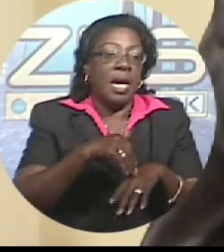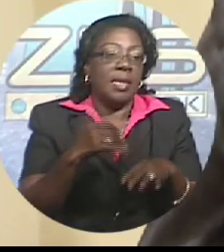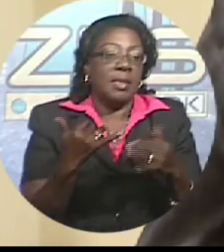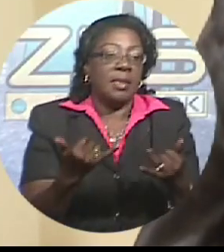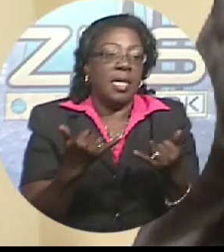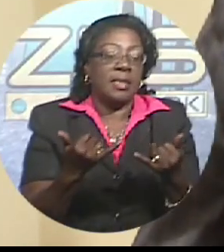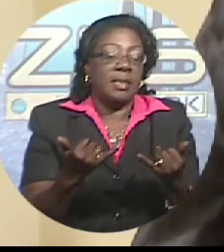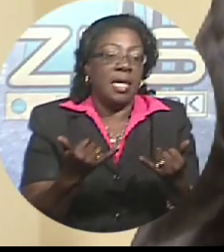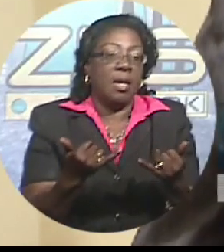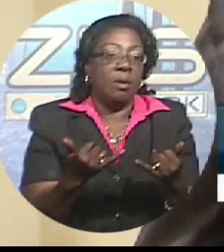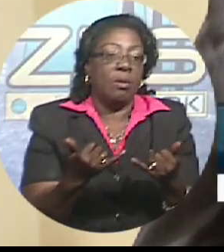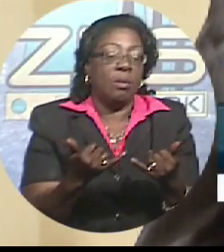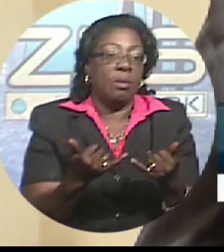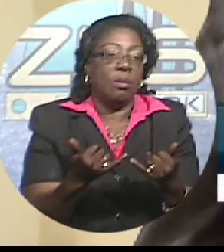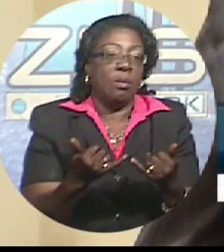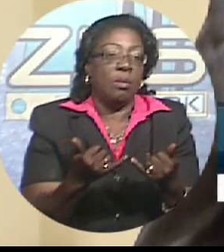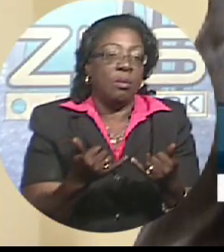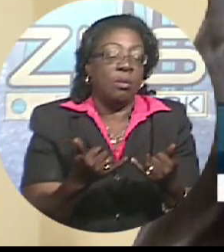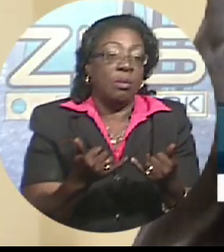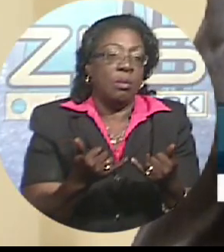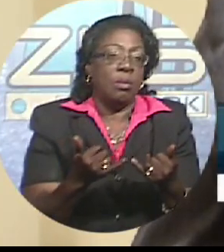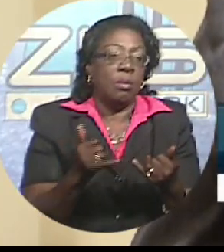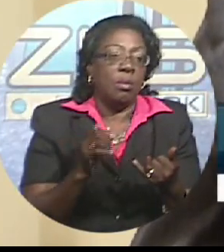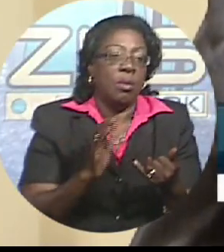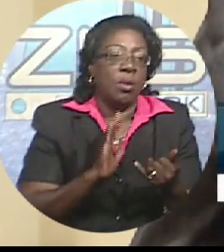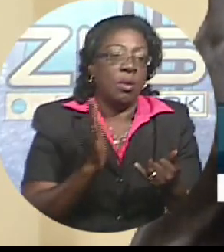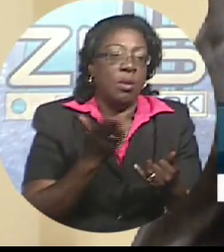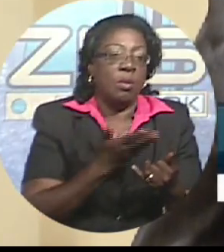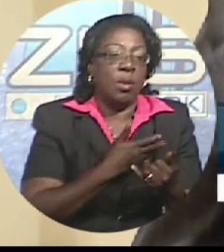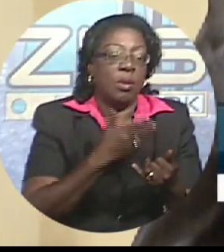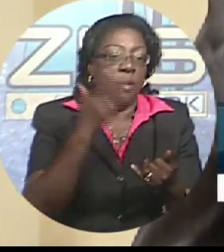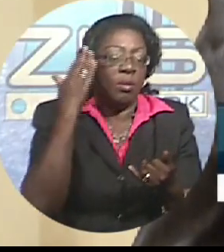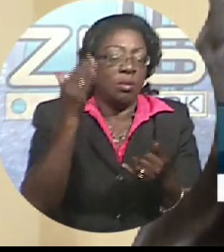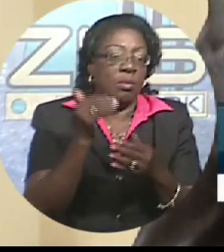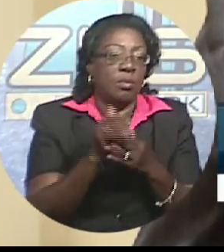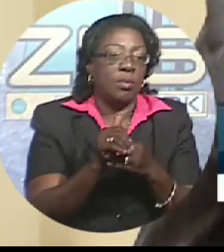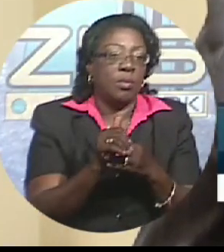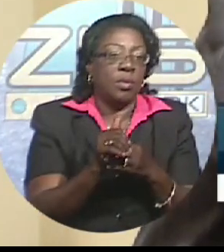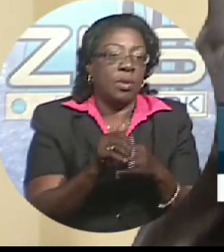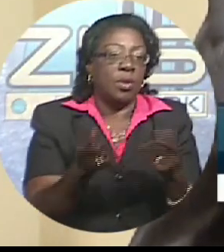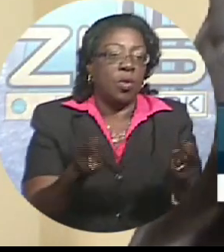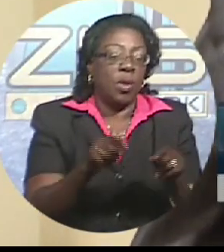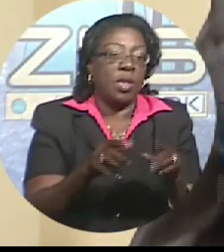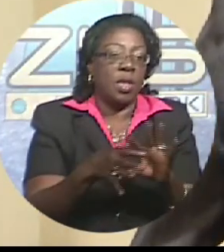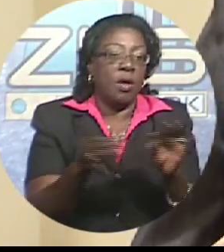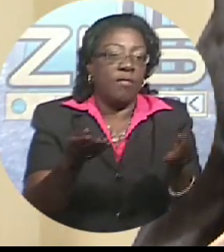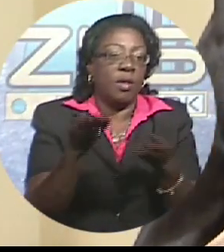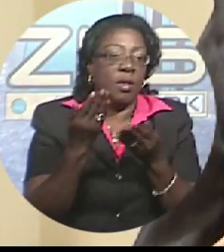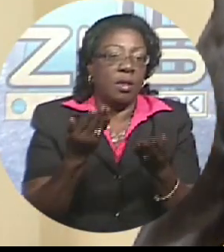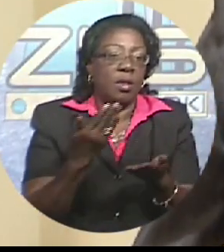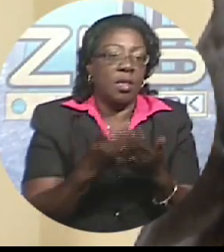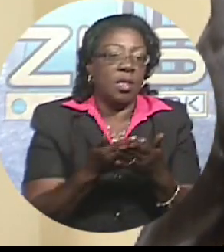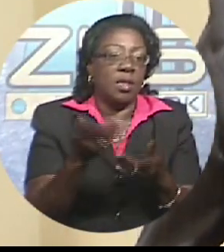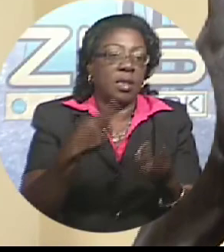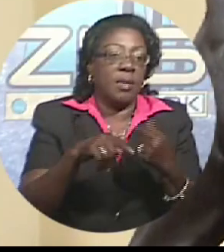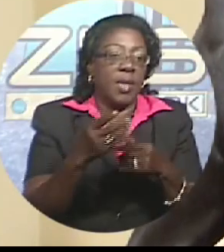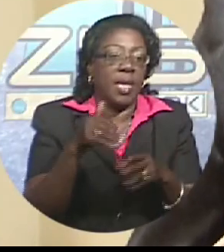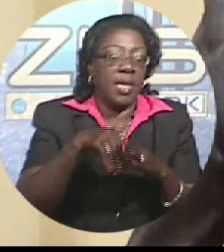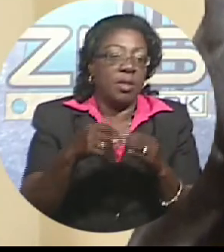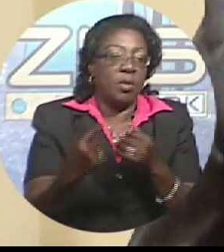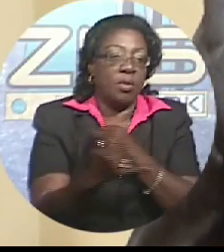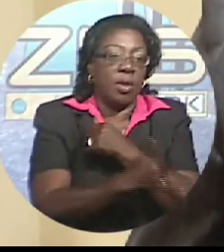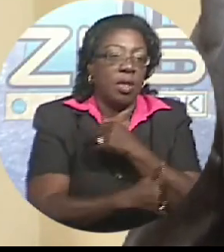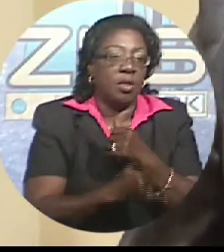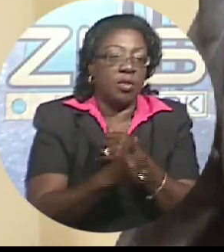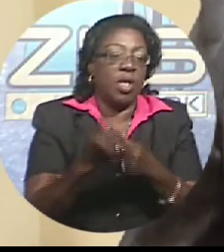today, very few of us really know what goes into the food or what quality there is, what protocols are put in place